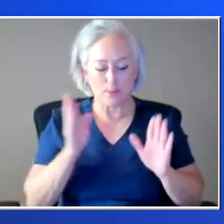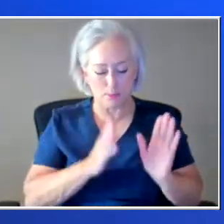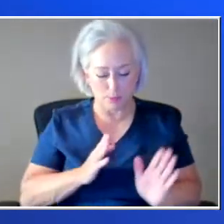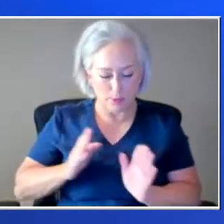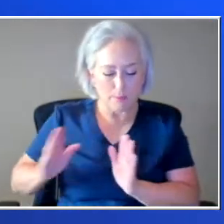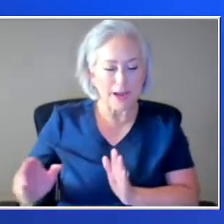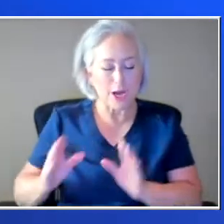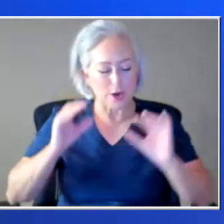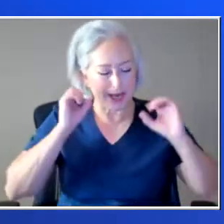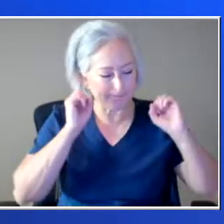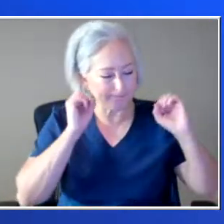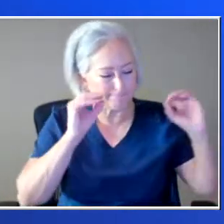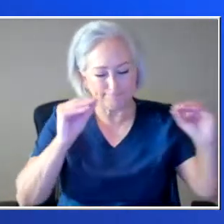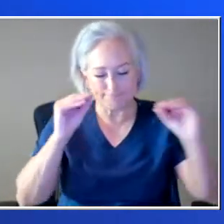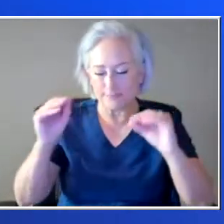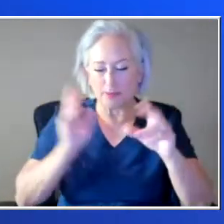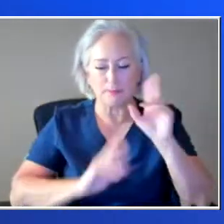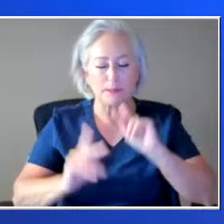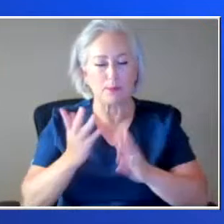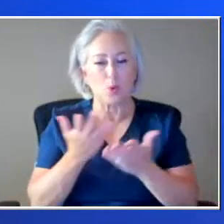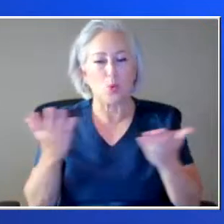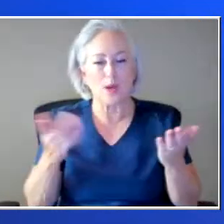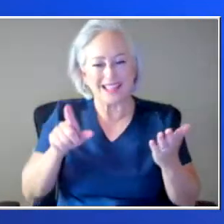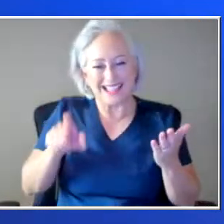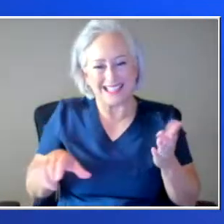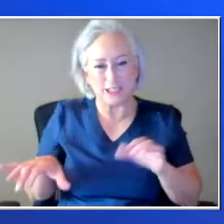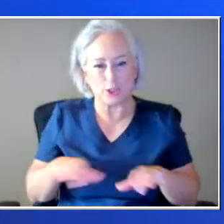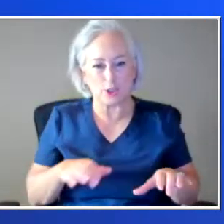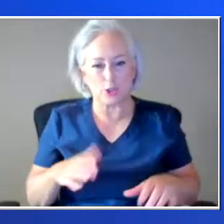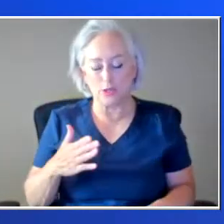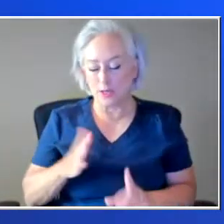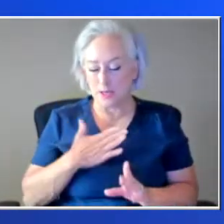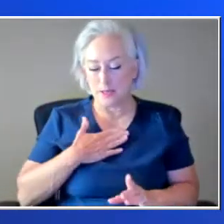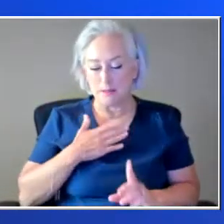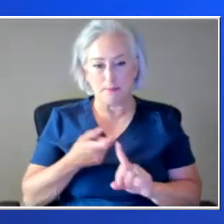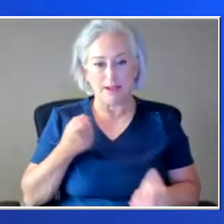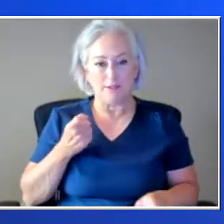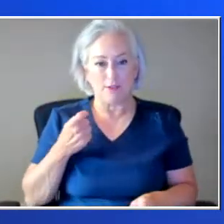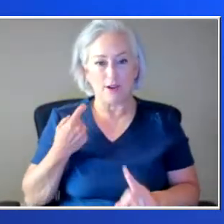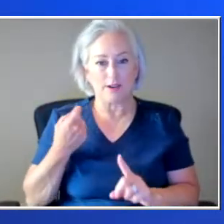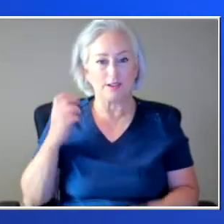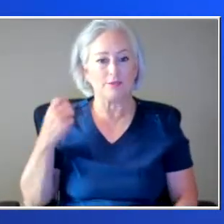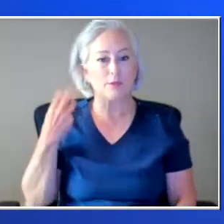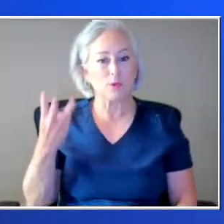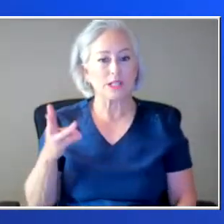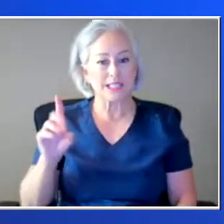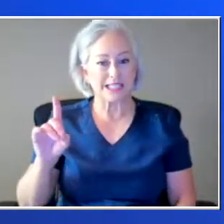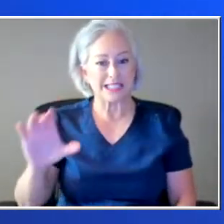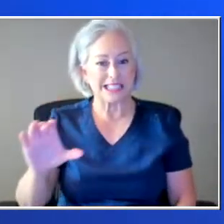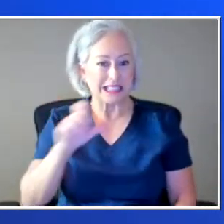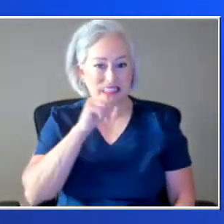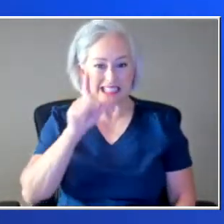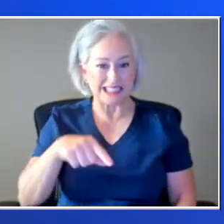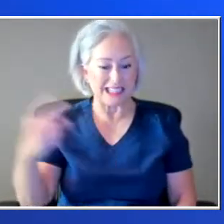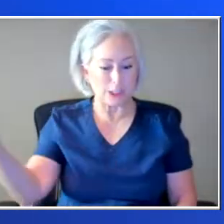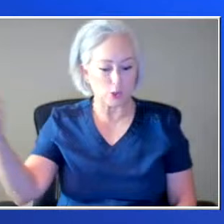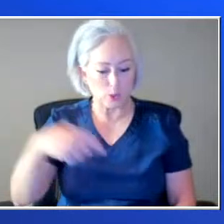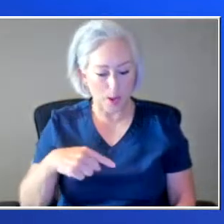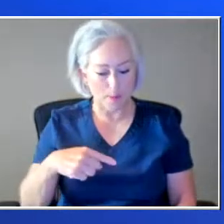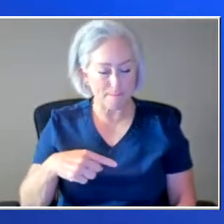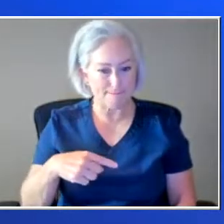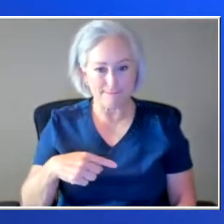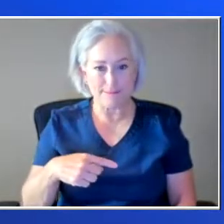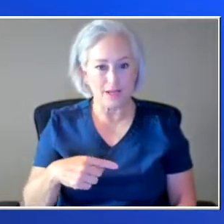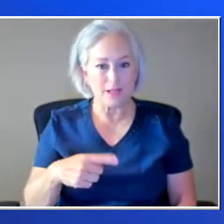do. My friend that was coming from DC, she didn't have to come. Because it was like we were watching